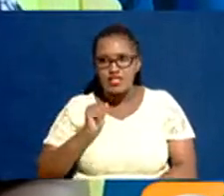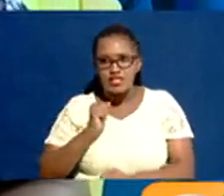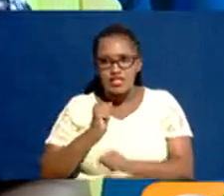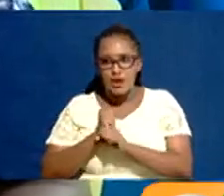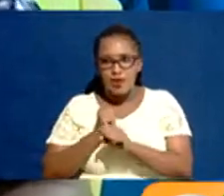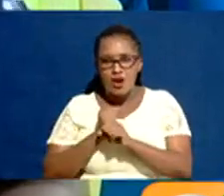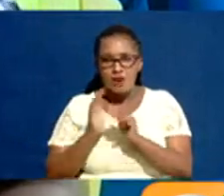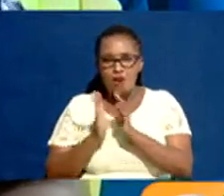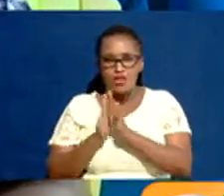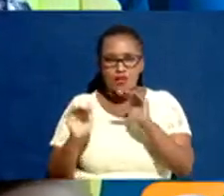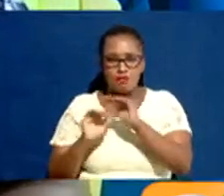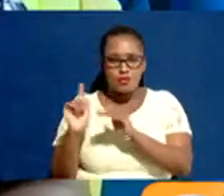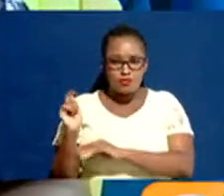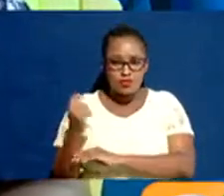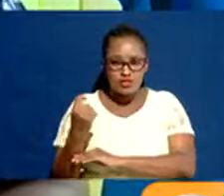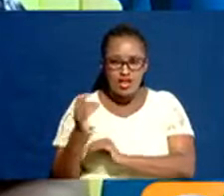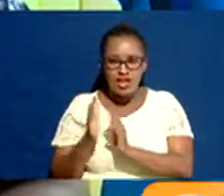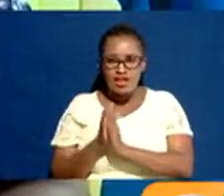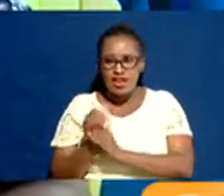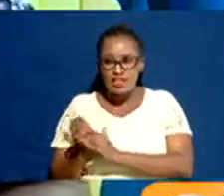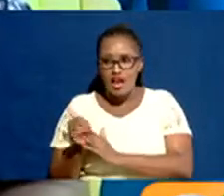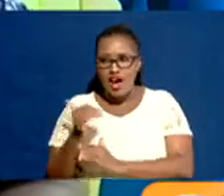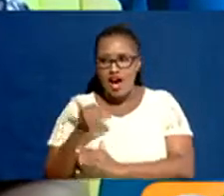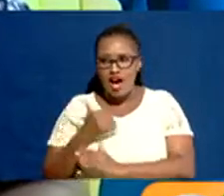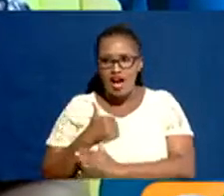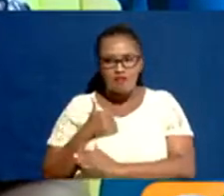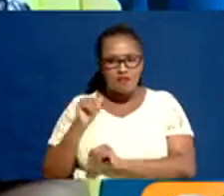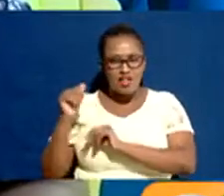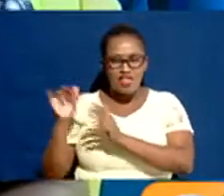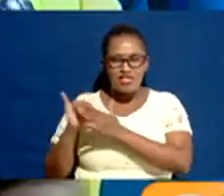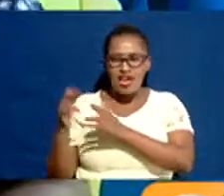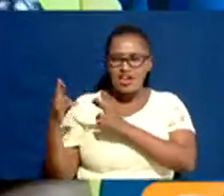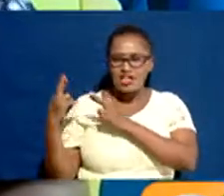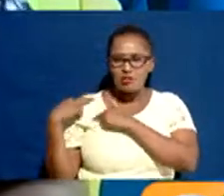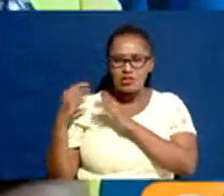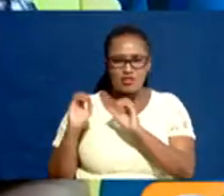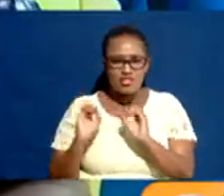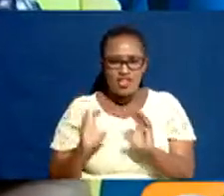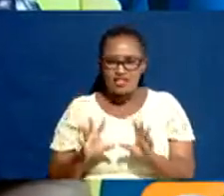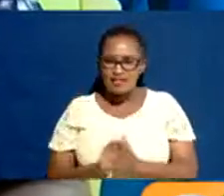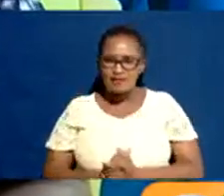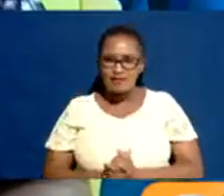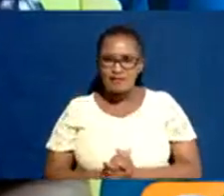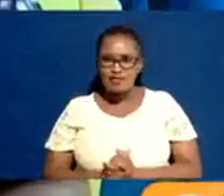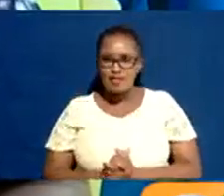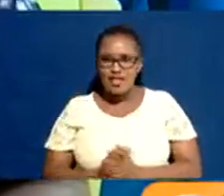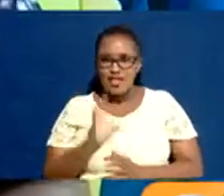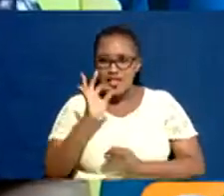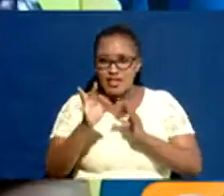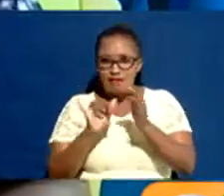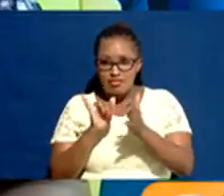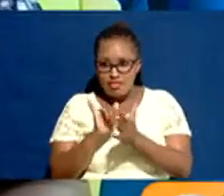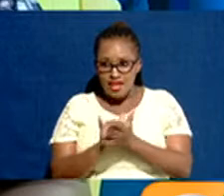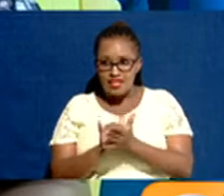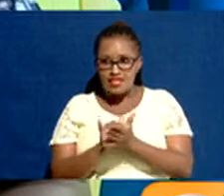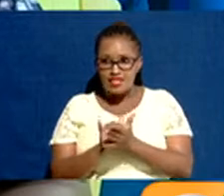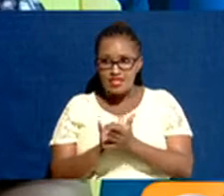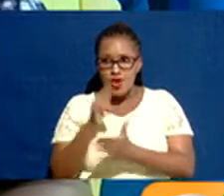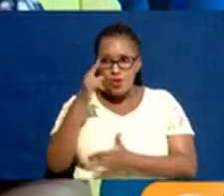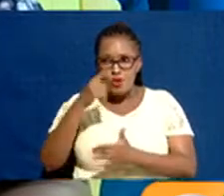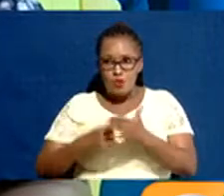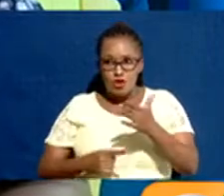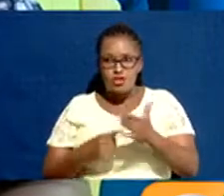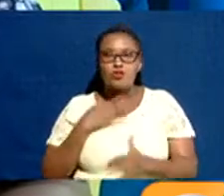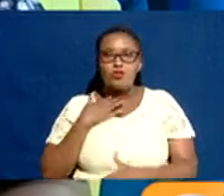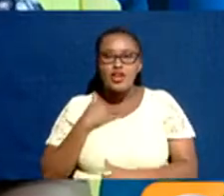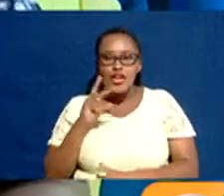and the respective cabinet secretary. So I would not want to go into that as far as I'm concerned. If that pronouncement came from